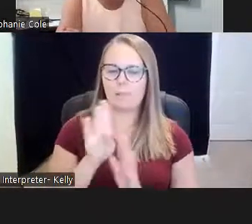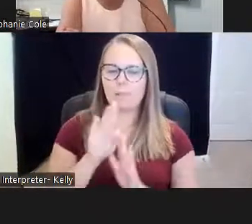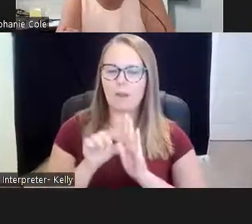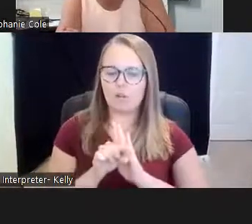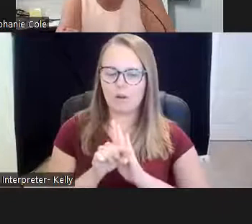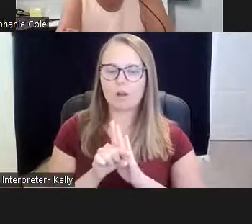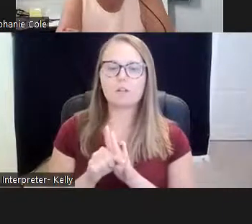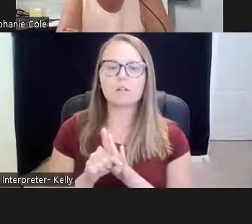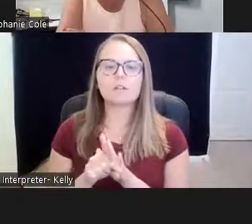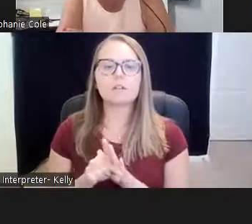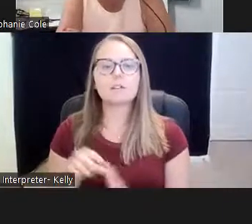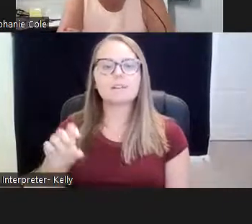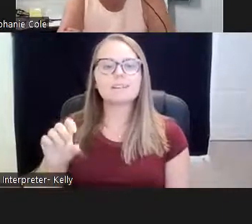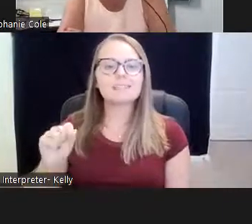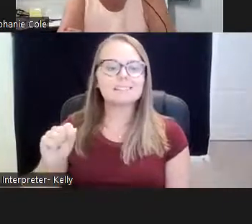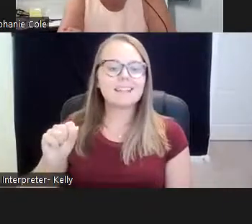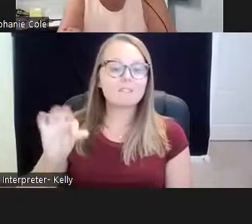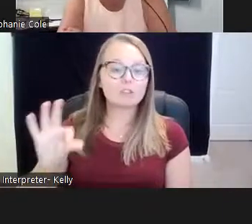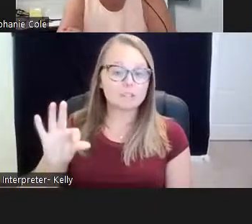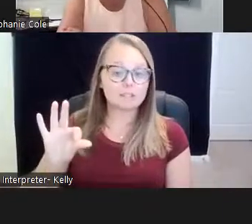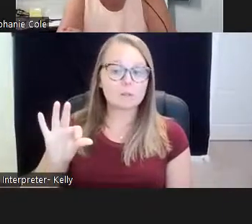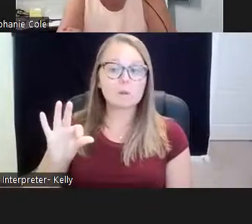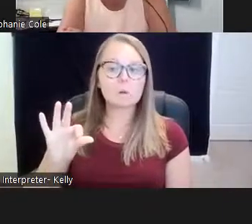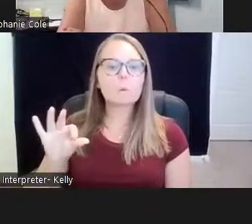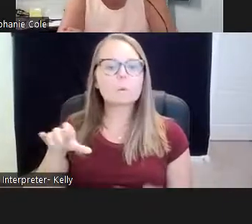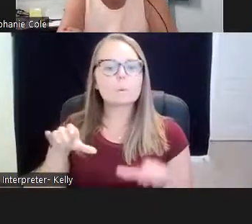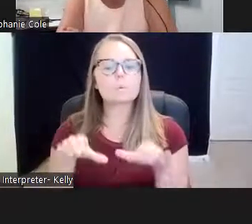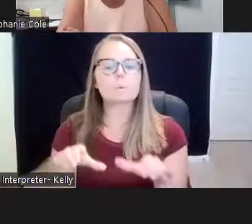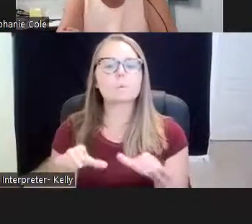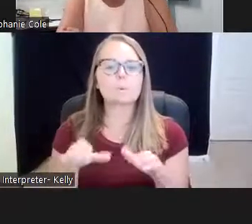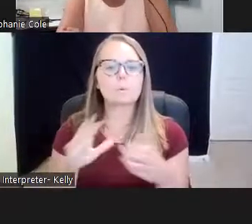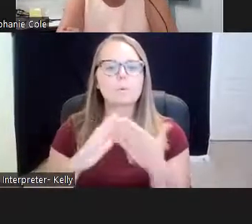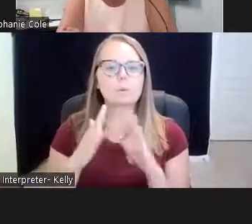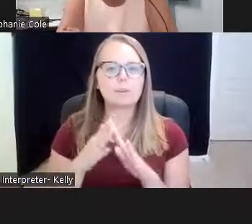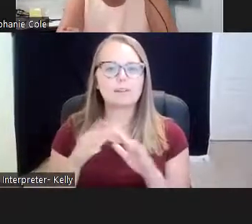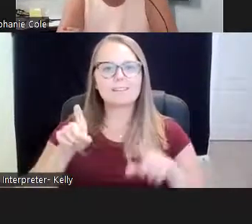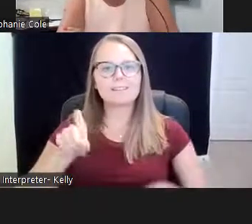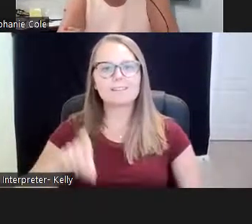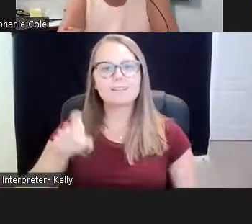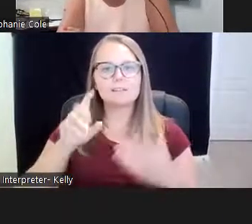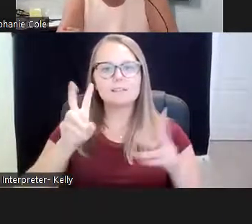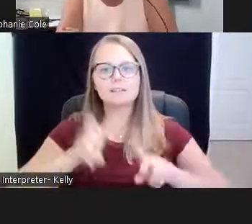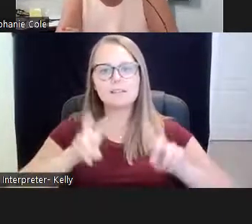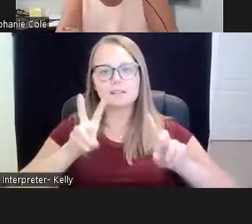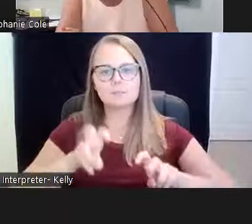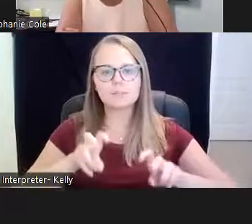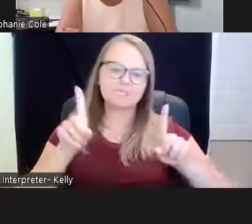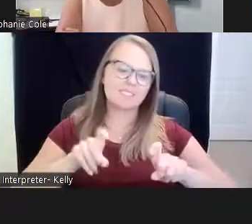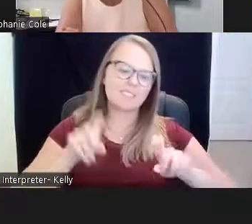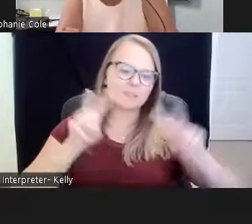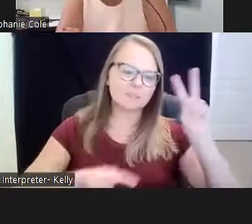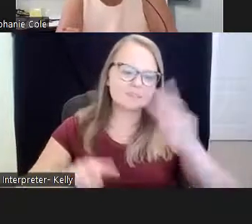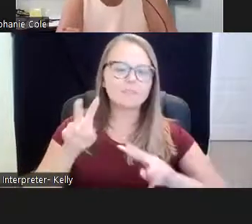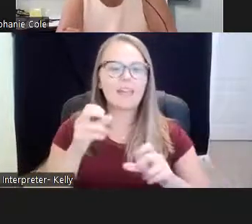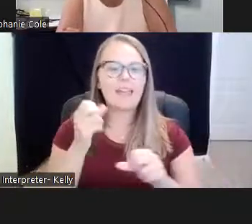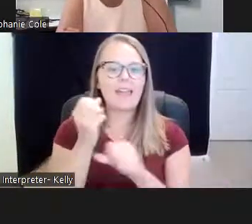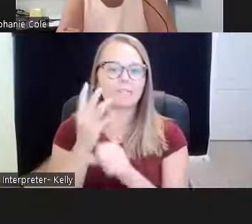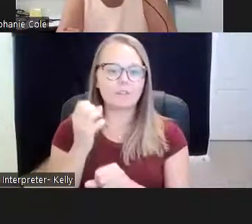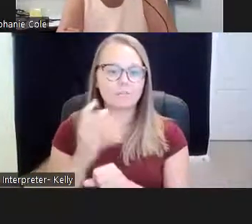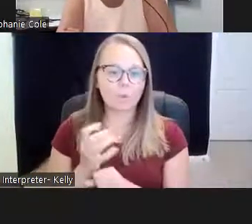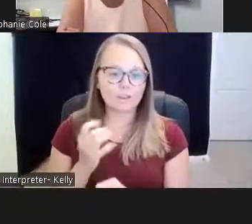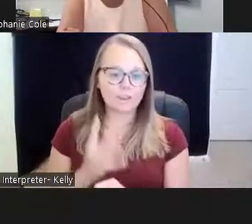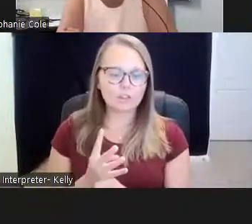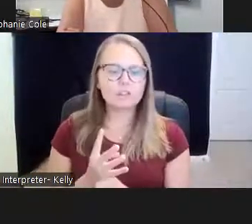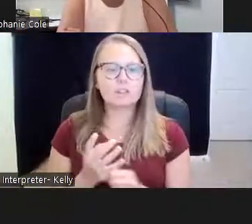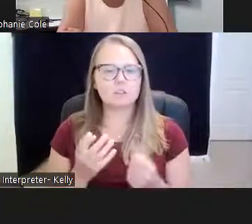in San Francisco, we do a community needs assessment every 4 years. It helps us determine where our